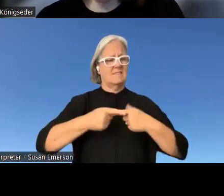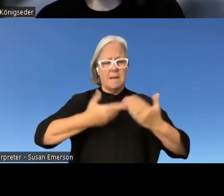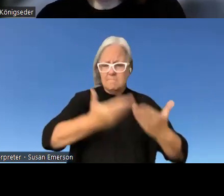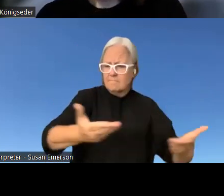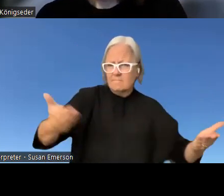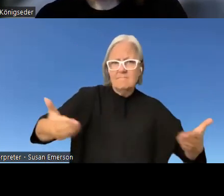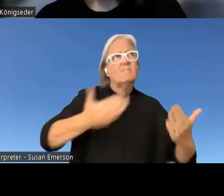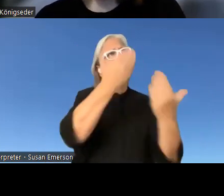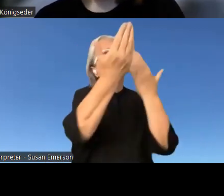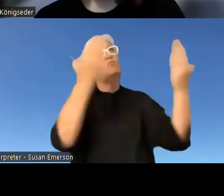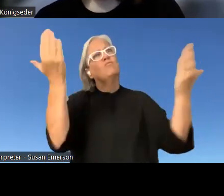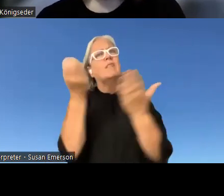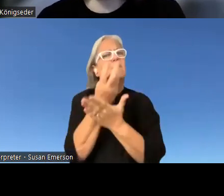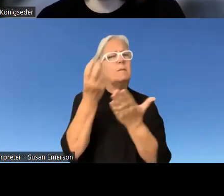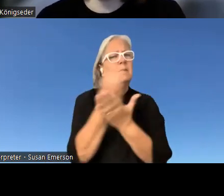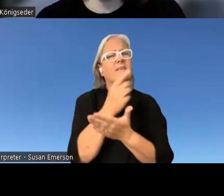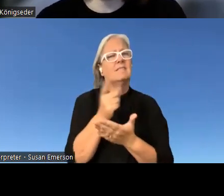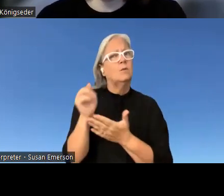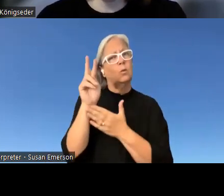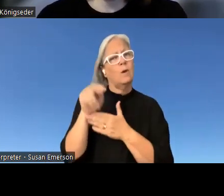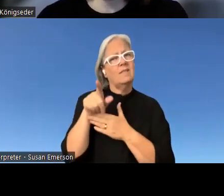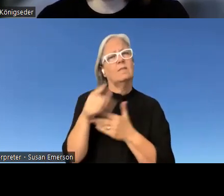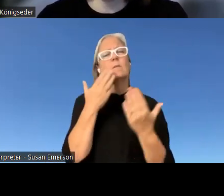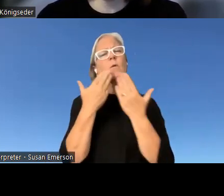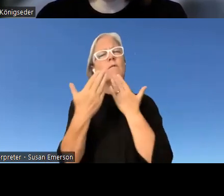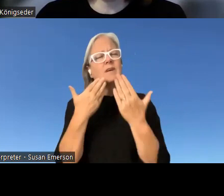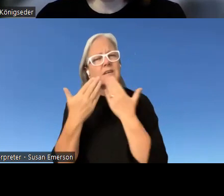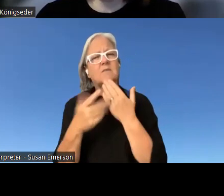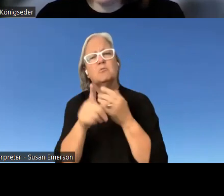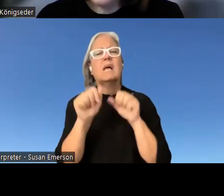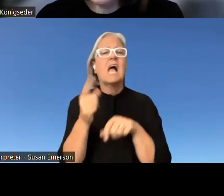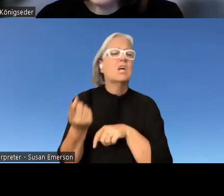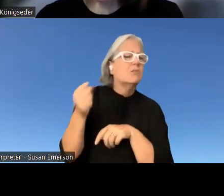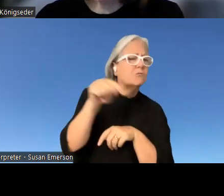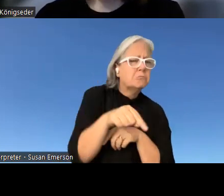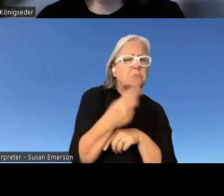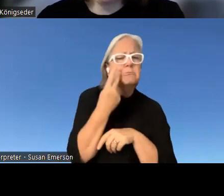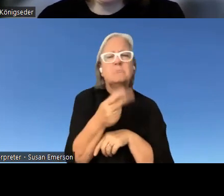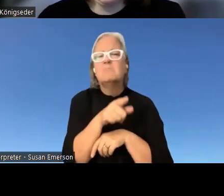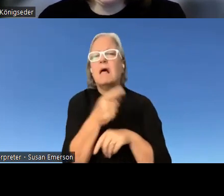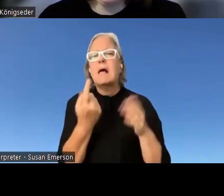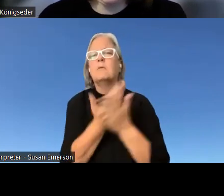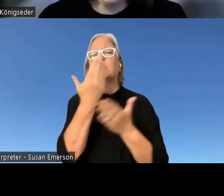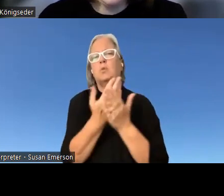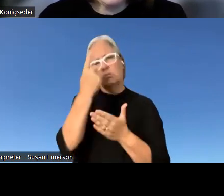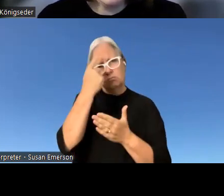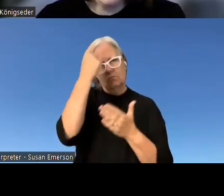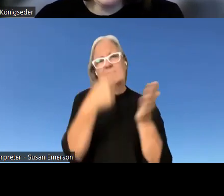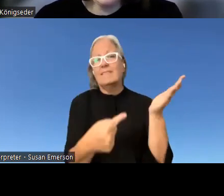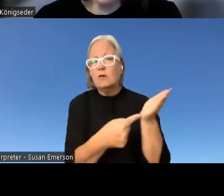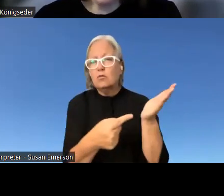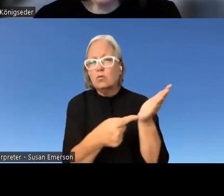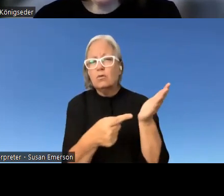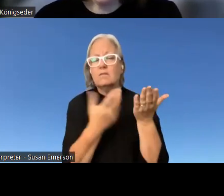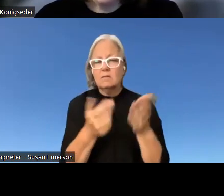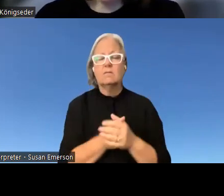the UN at the conference where you can try out innovative technologies. And at the left-hand side,